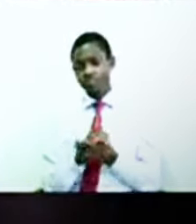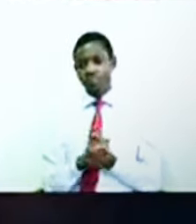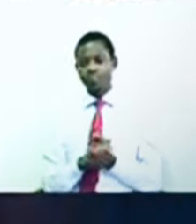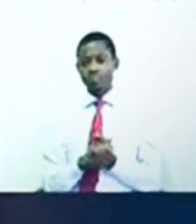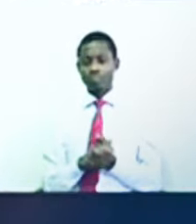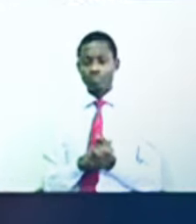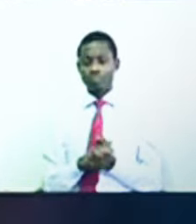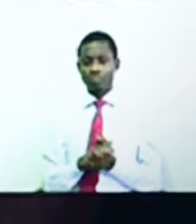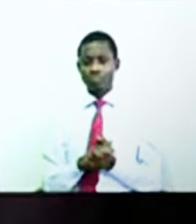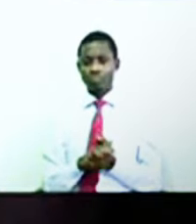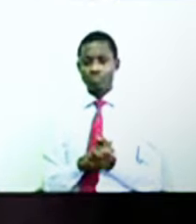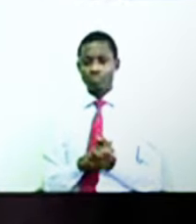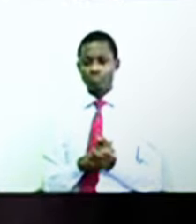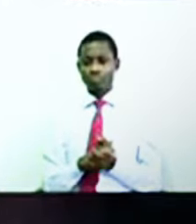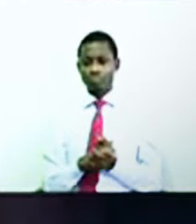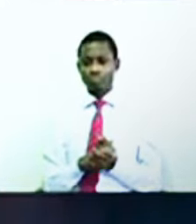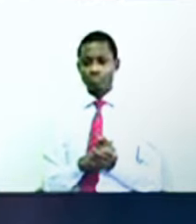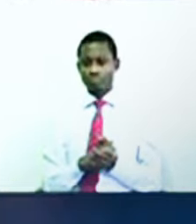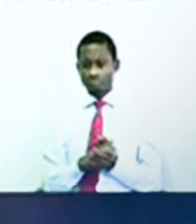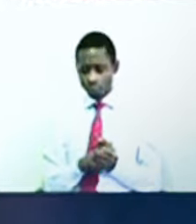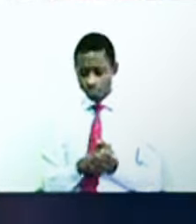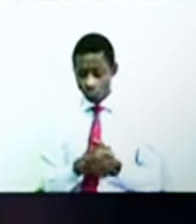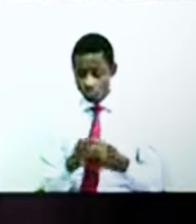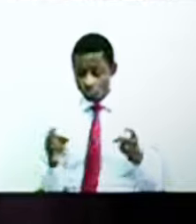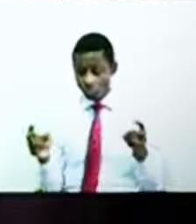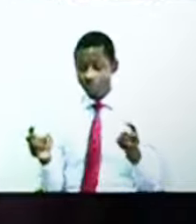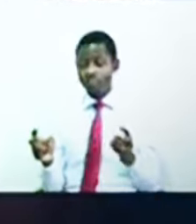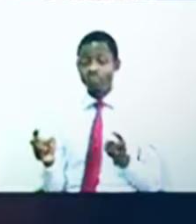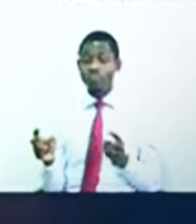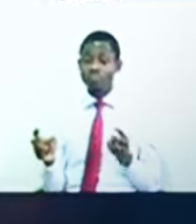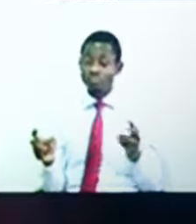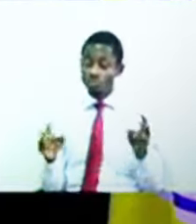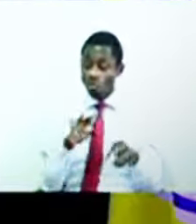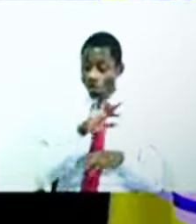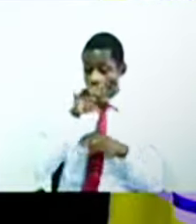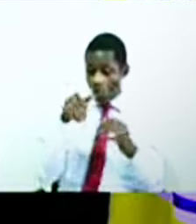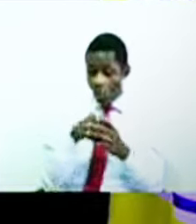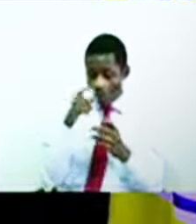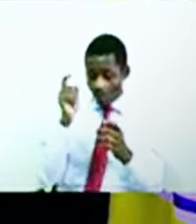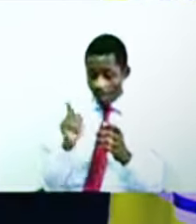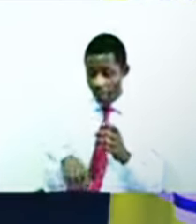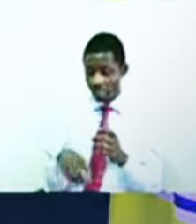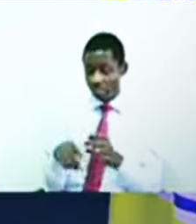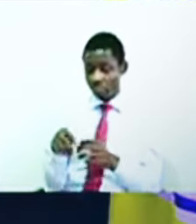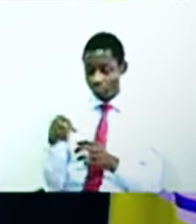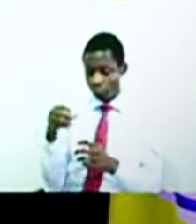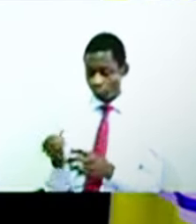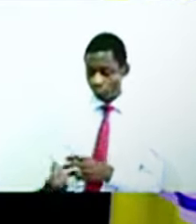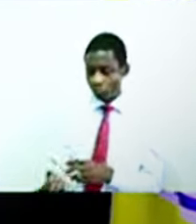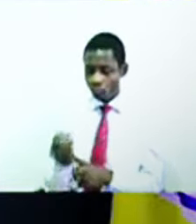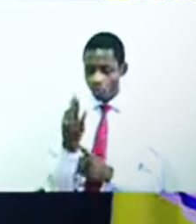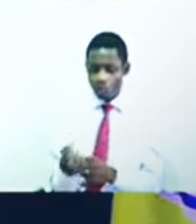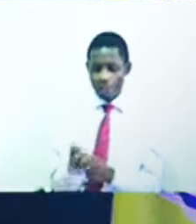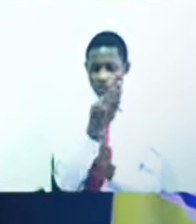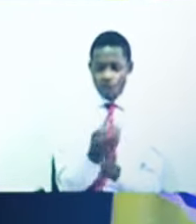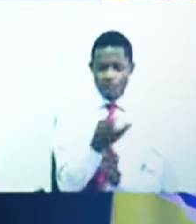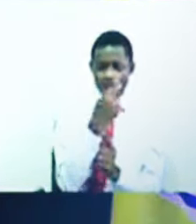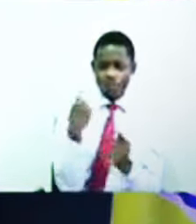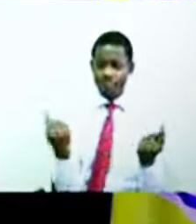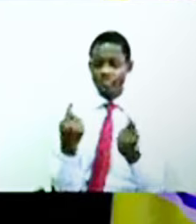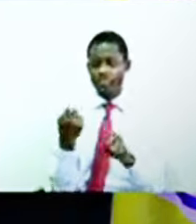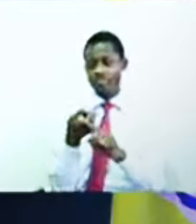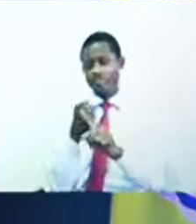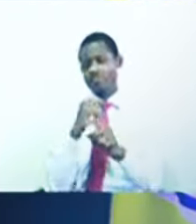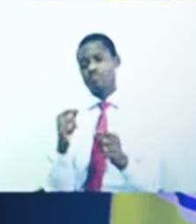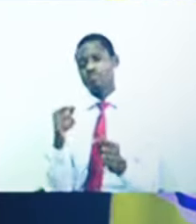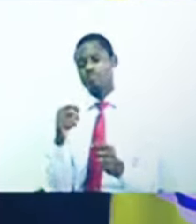na okyerese se obidi ahantansem a sanipa no onwu. You must purge the evil from Israel. Na yibone no free Israel.